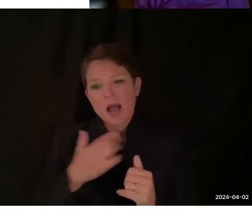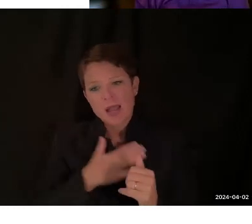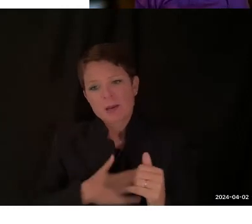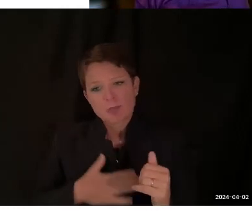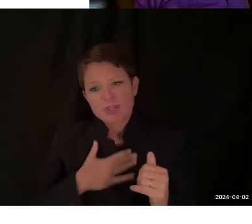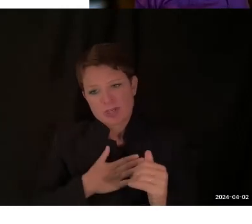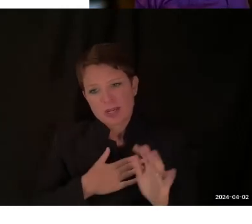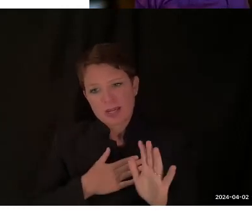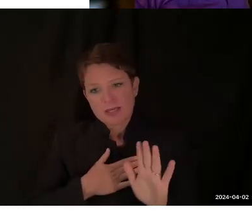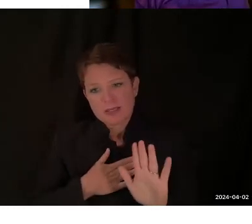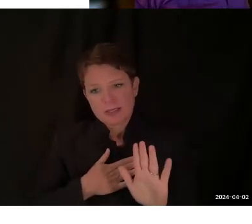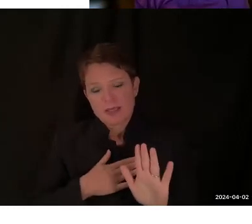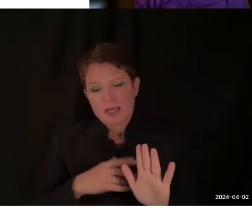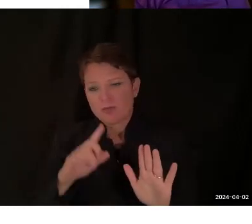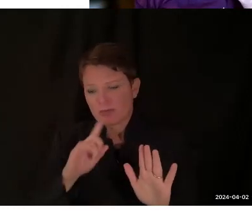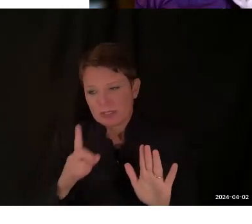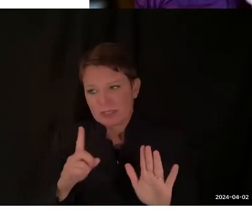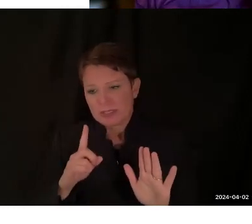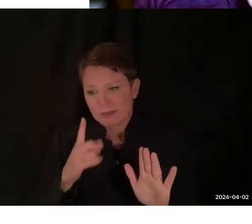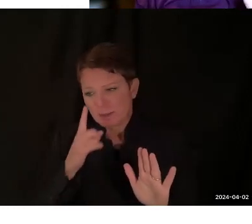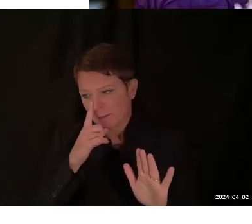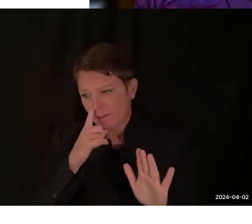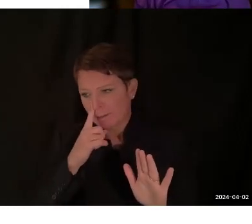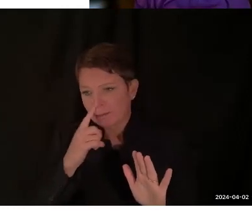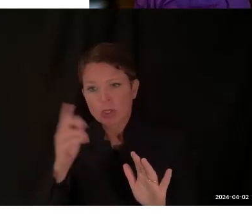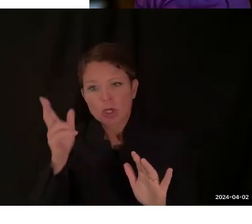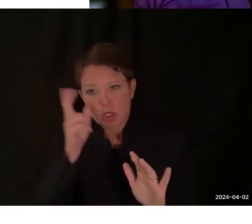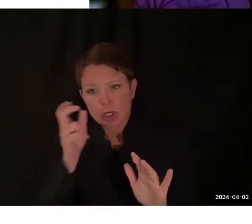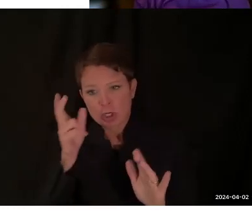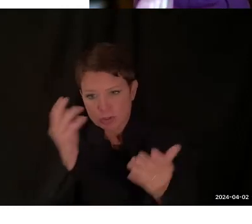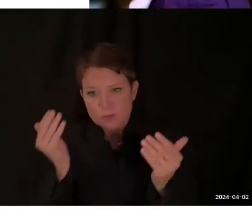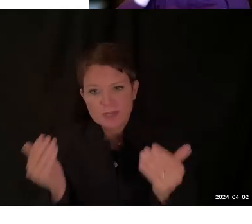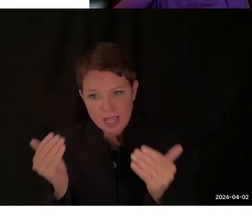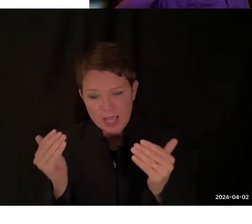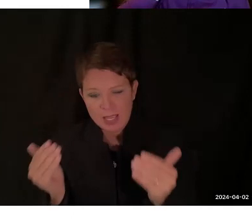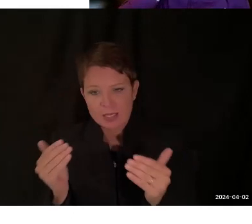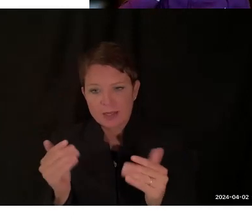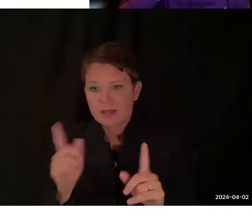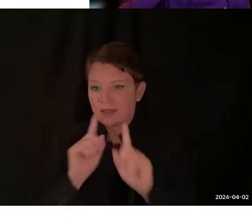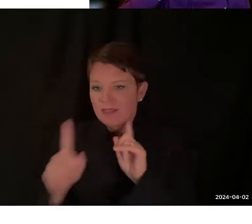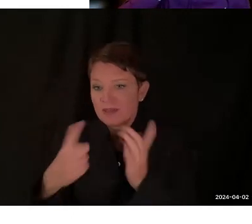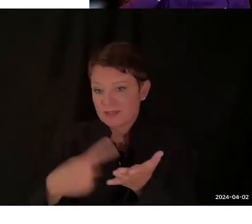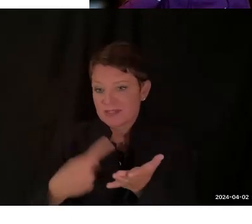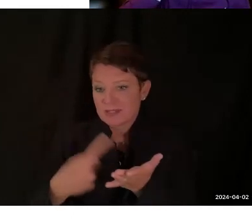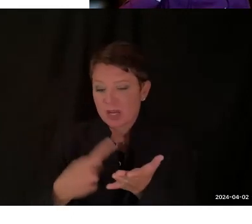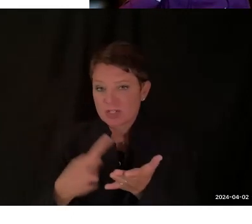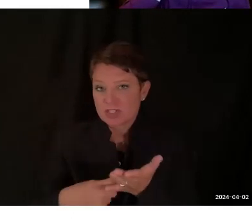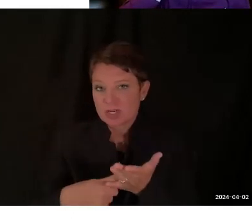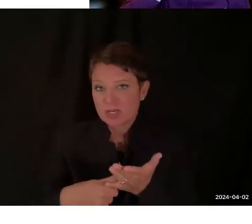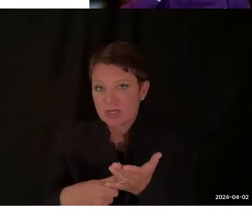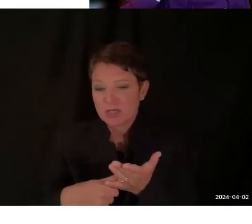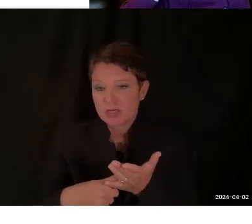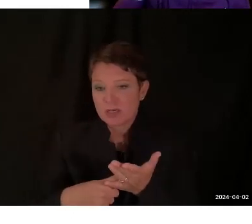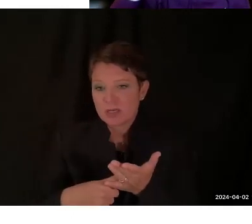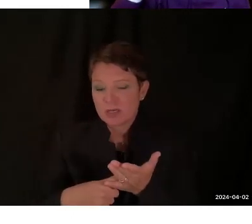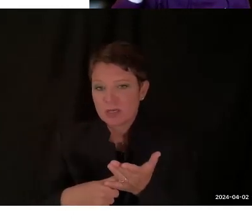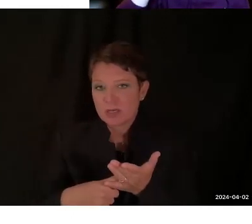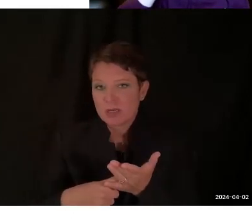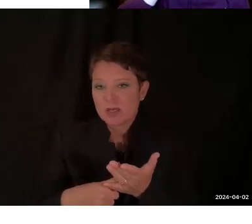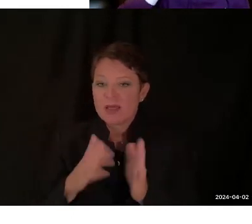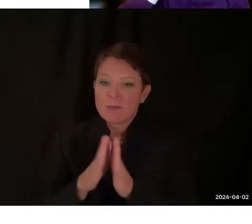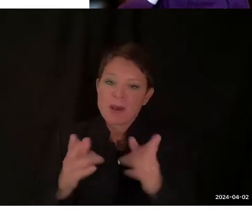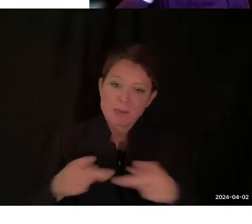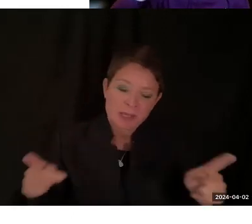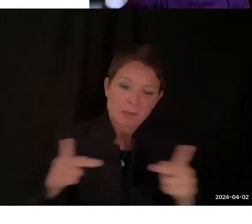appreciate and really heard today the talk about the bird glass in the public place and